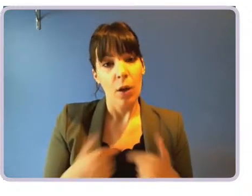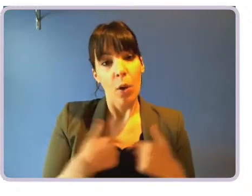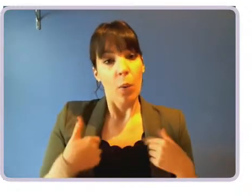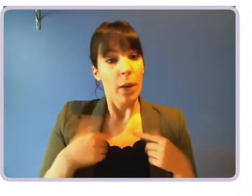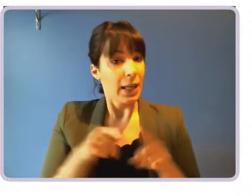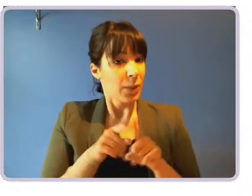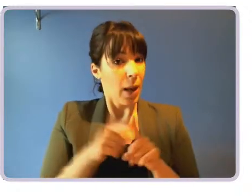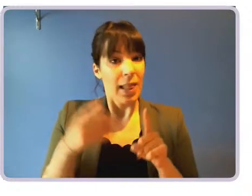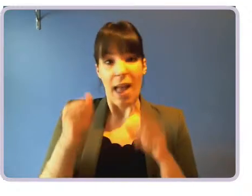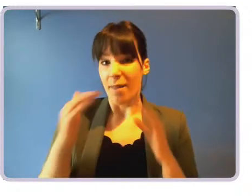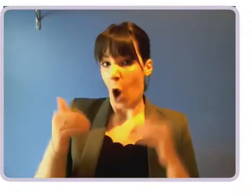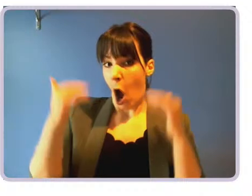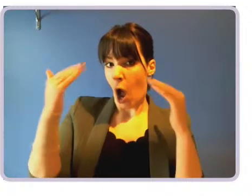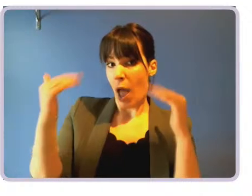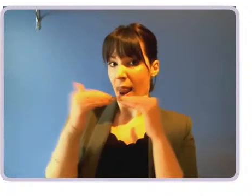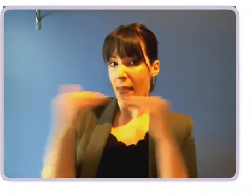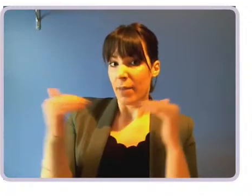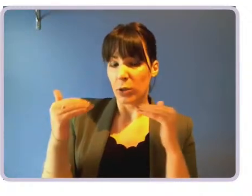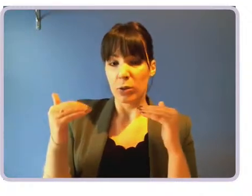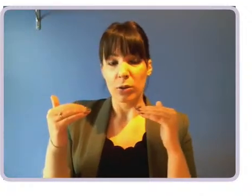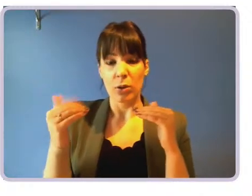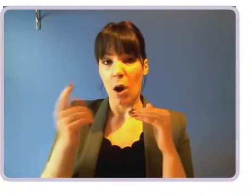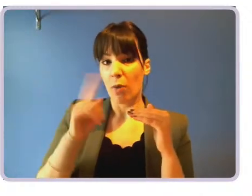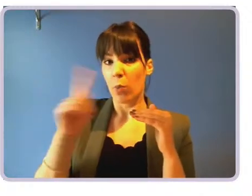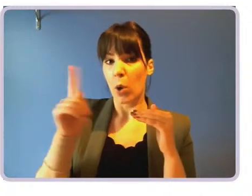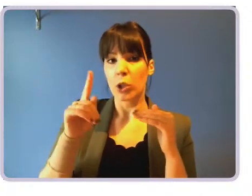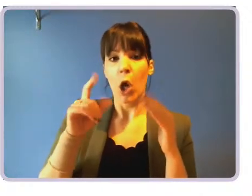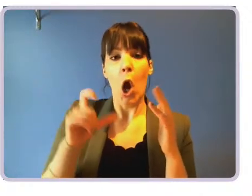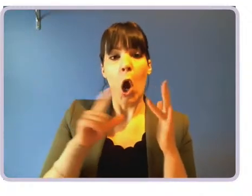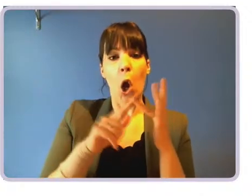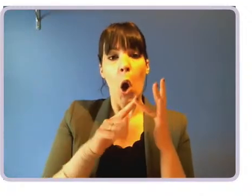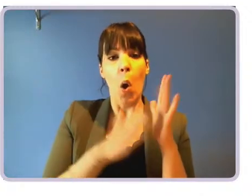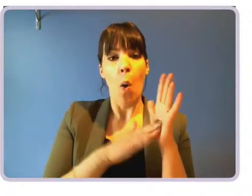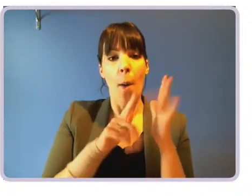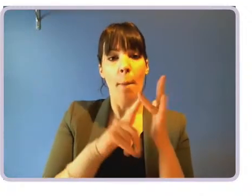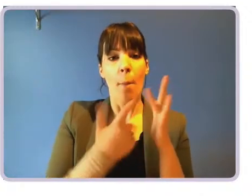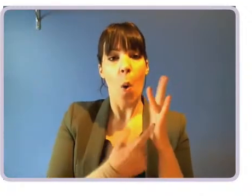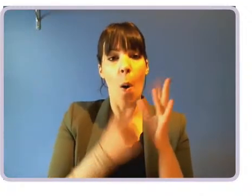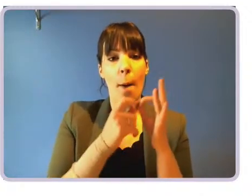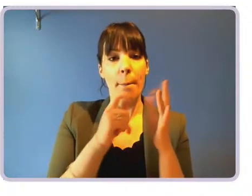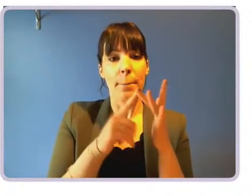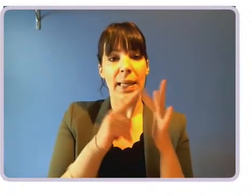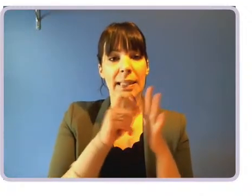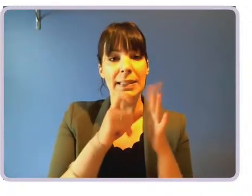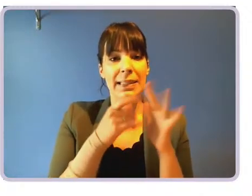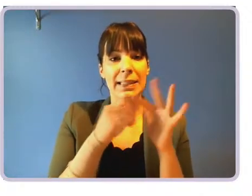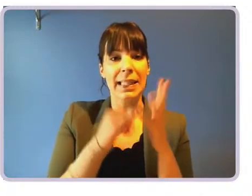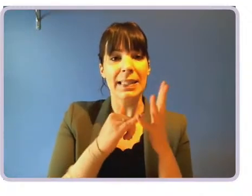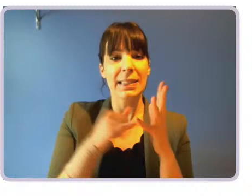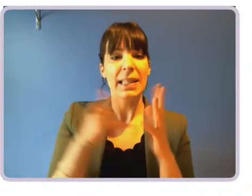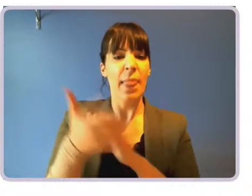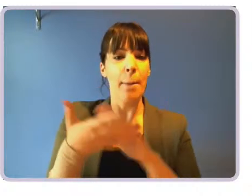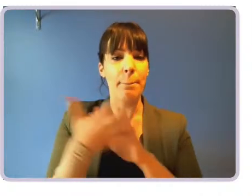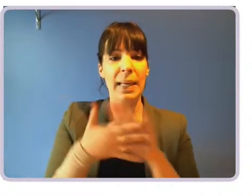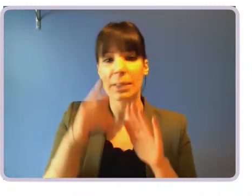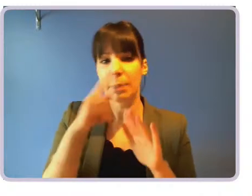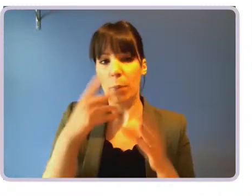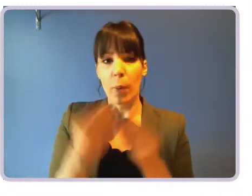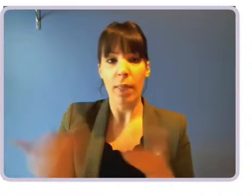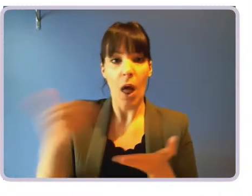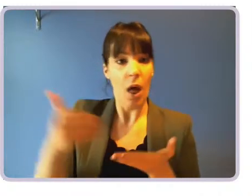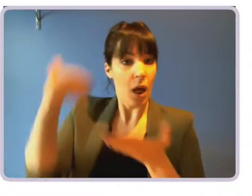what people sometimes refer to as comorbidities, diabetes, respiratory conditions and so forth